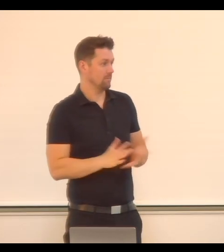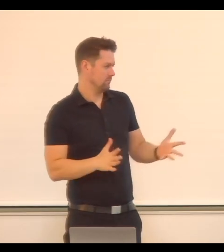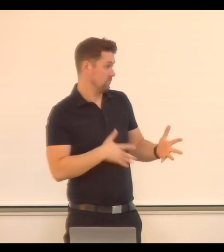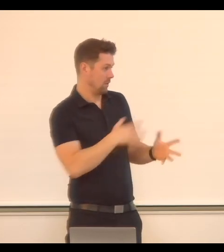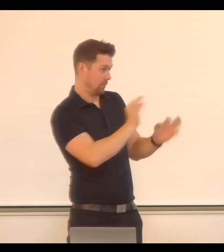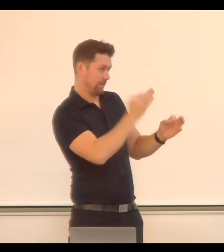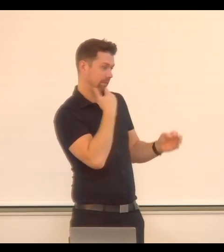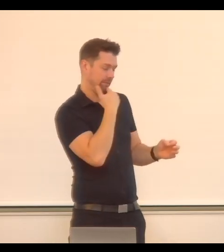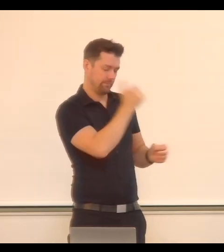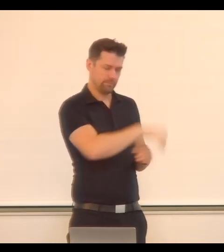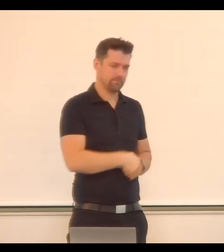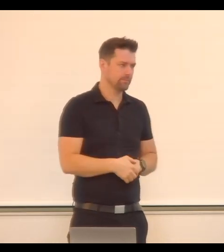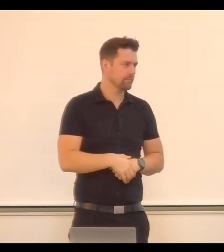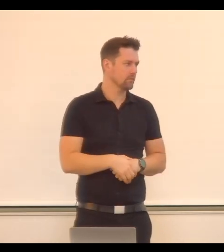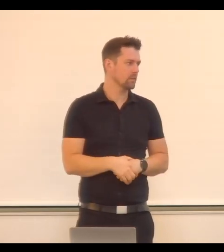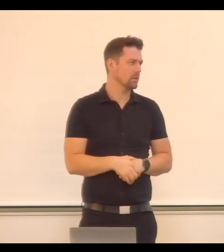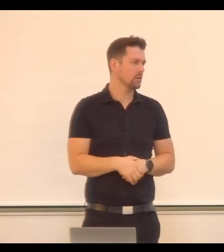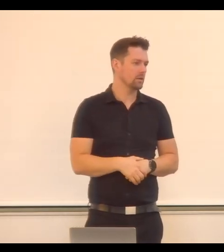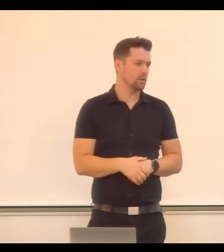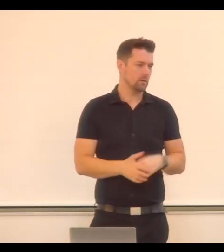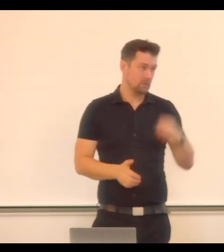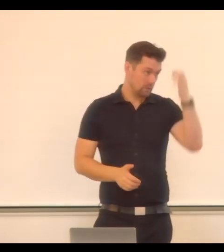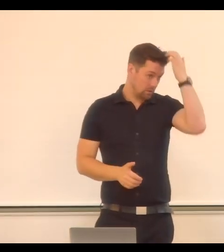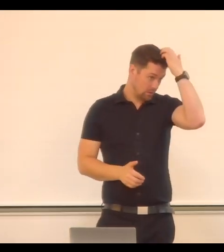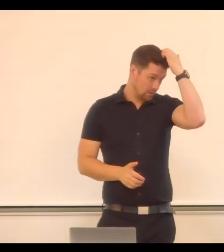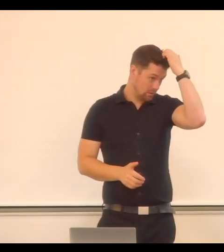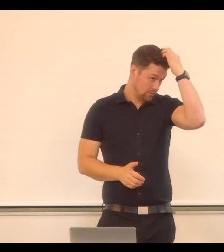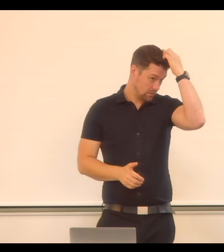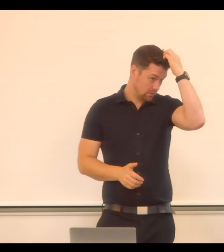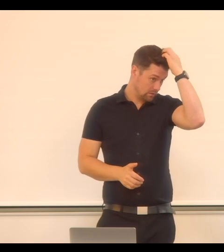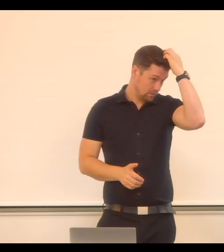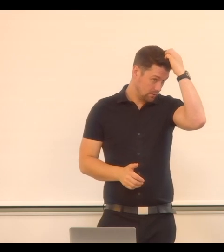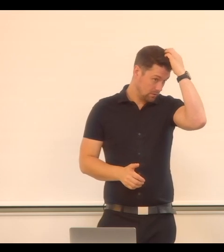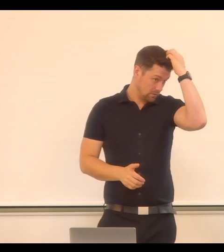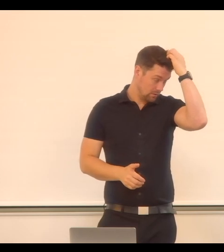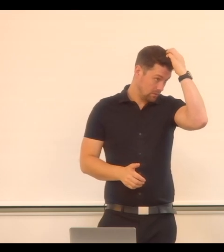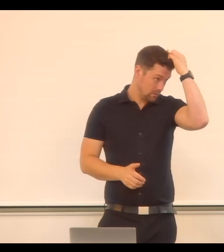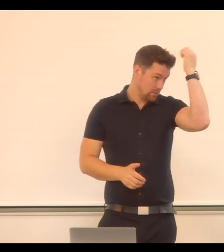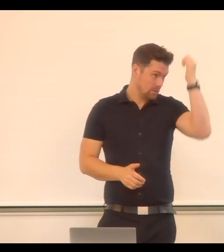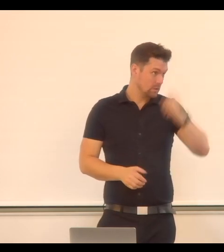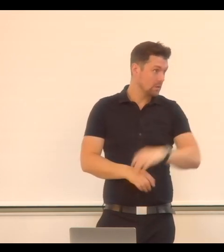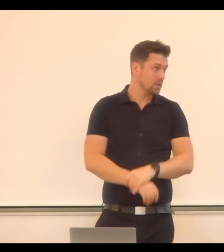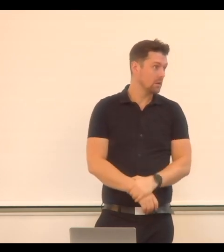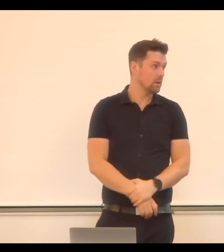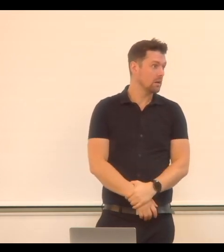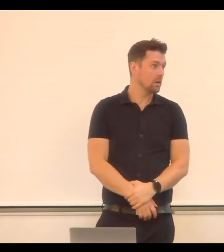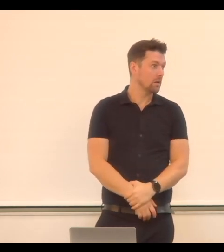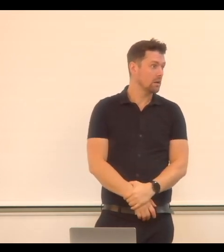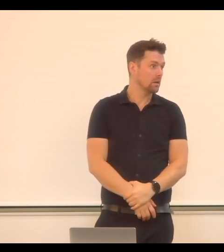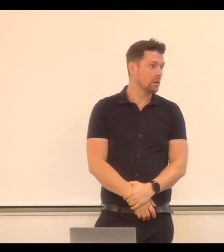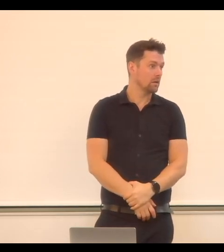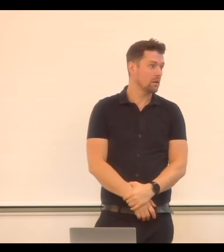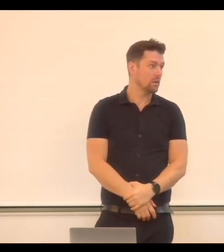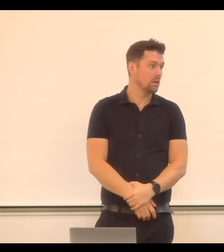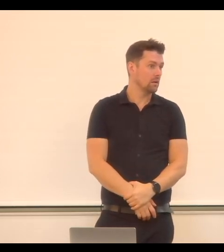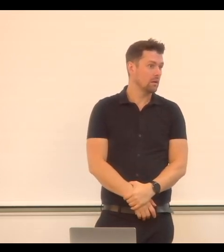it's perfect, man. Thanks. Yeah. Just a small comment on that. That's also something that